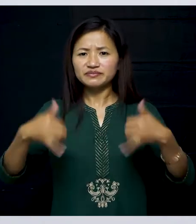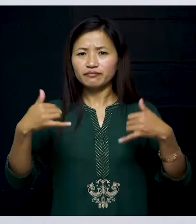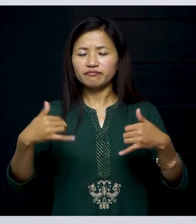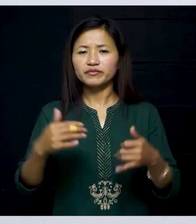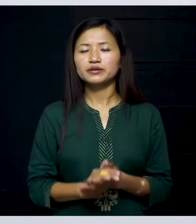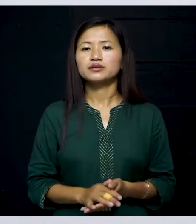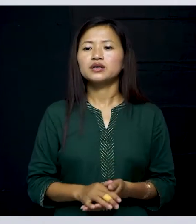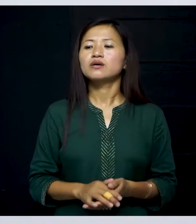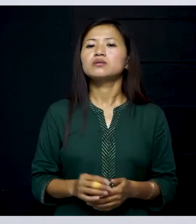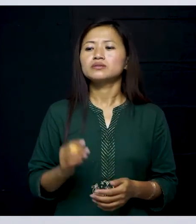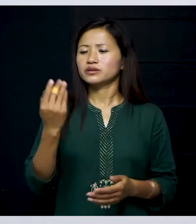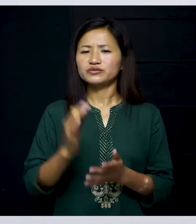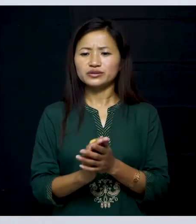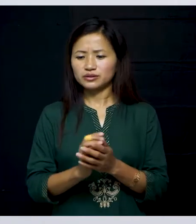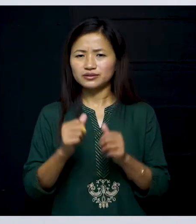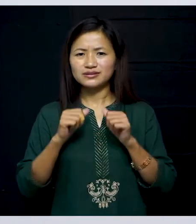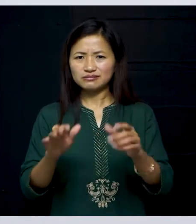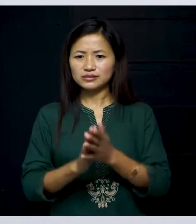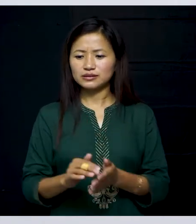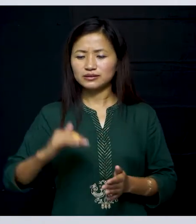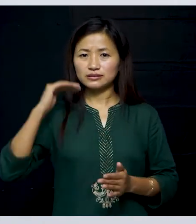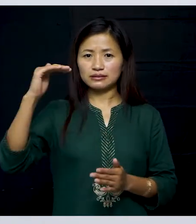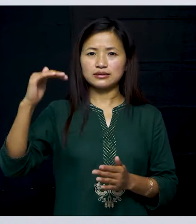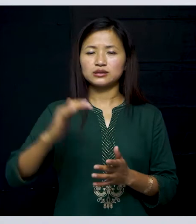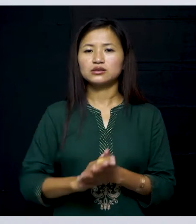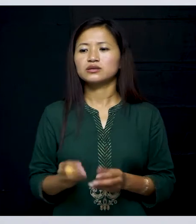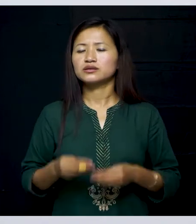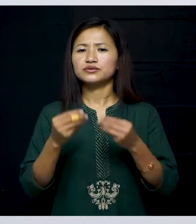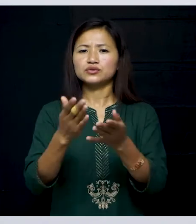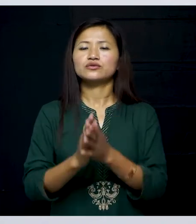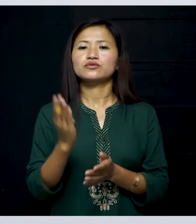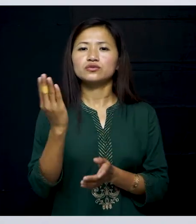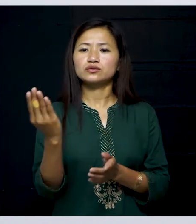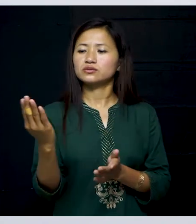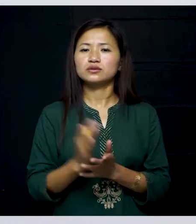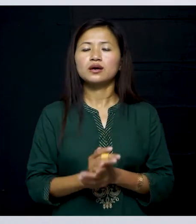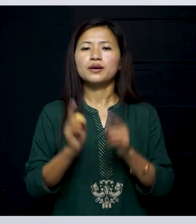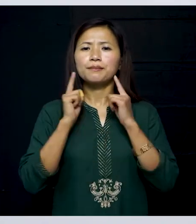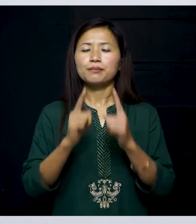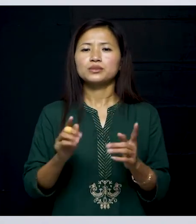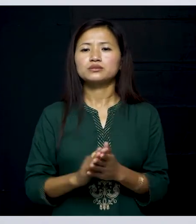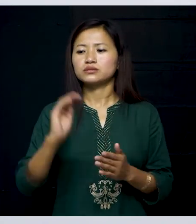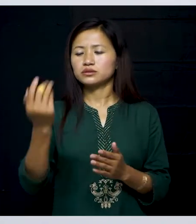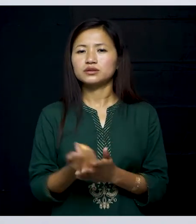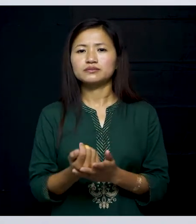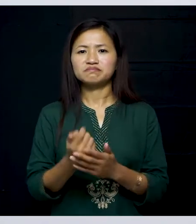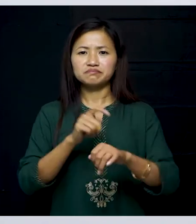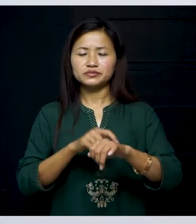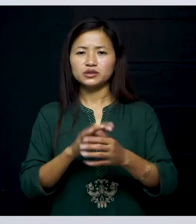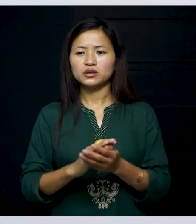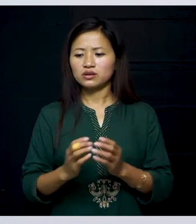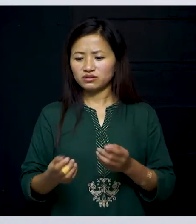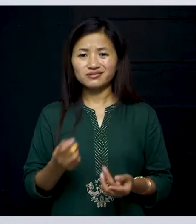still not in the stage. And there are some parents who are wise enough not to give phones to their children at this stage. But sometimes situation compels us